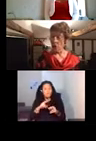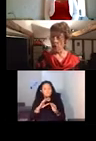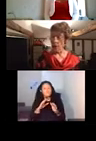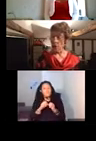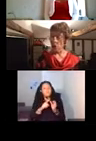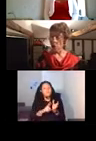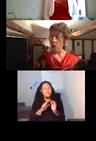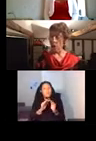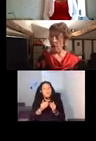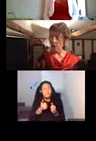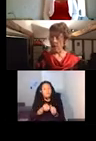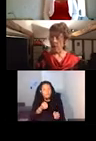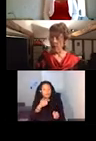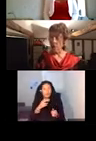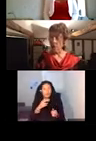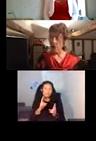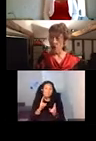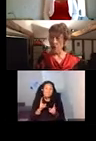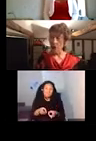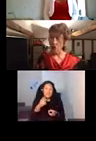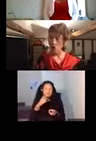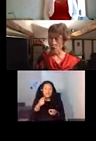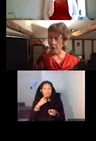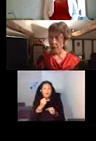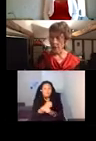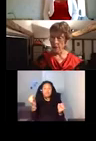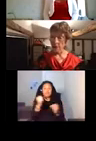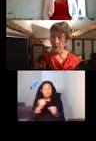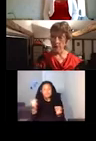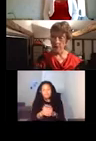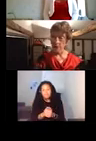and was killed when it was devastated by a German V2 rocket.